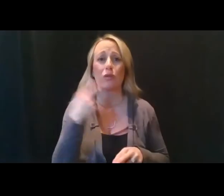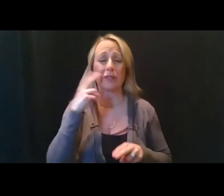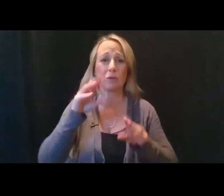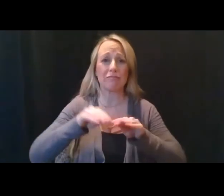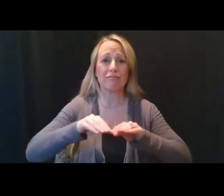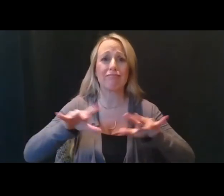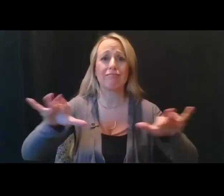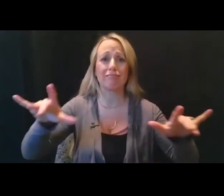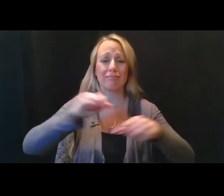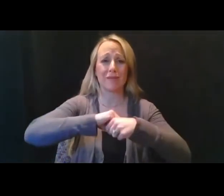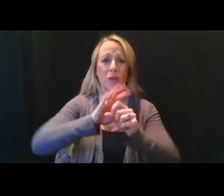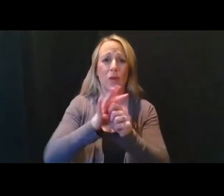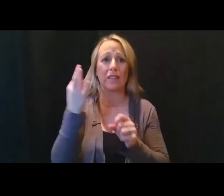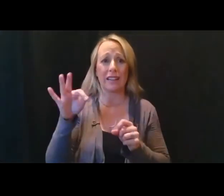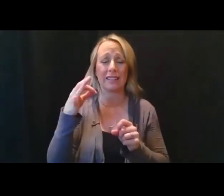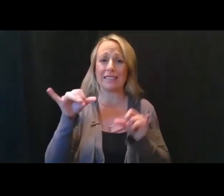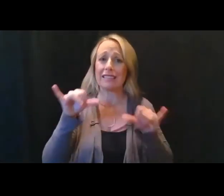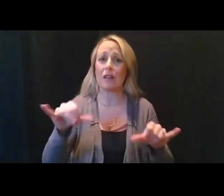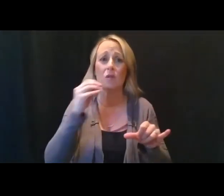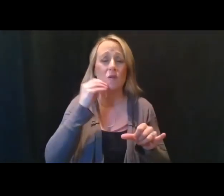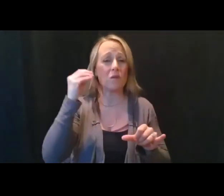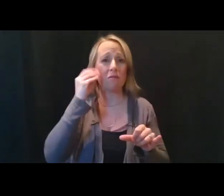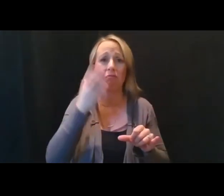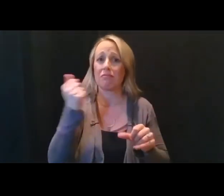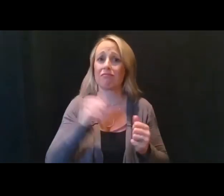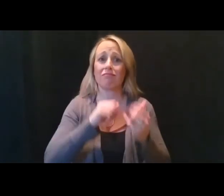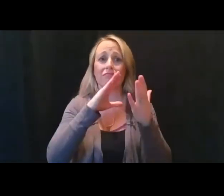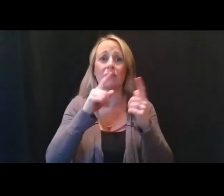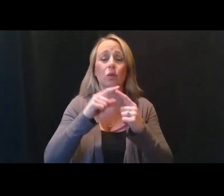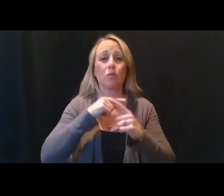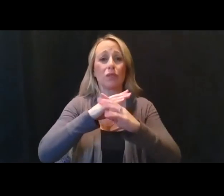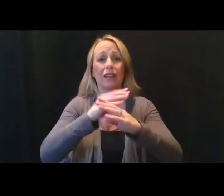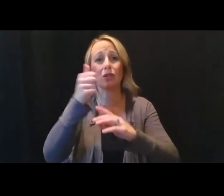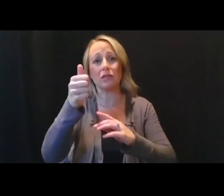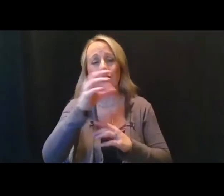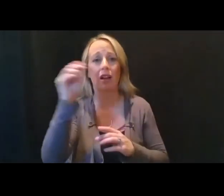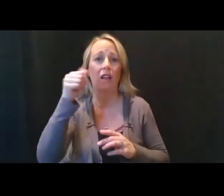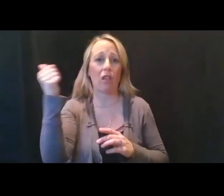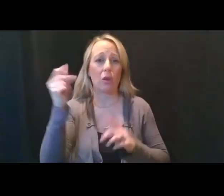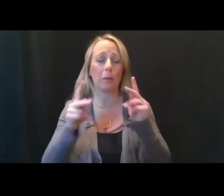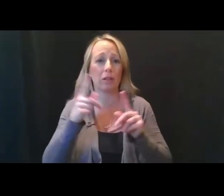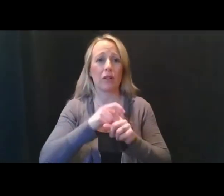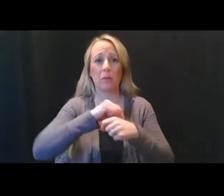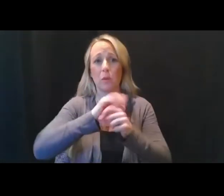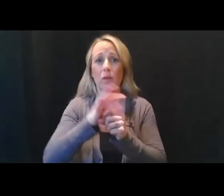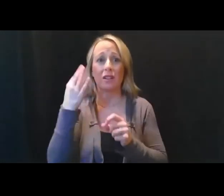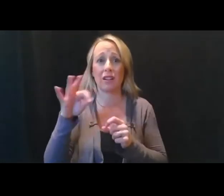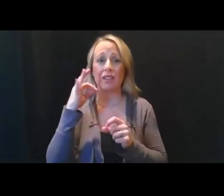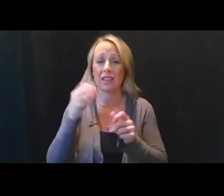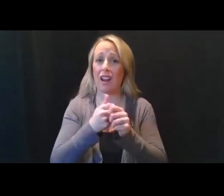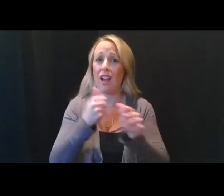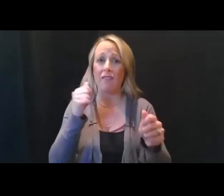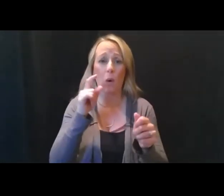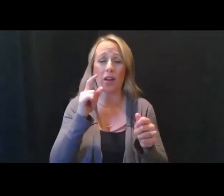table. Staying home is the best way to protect yourself and others from COVID-19. Avoid travel as much as